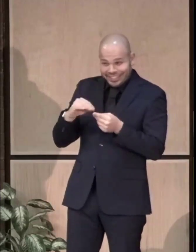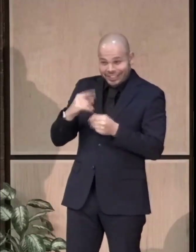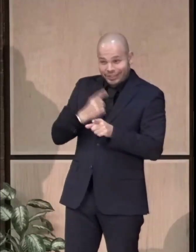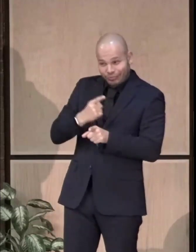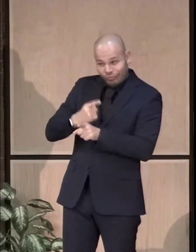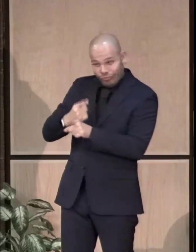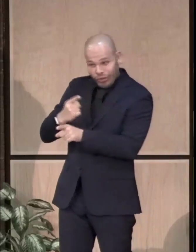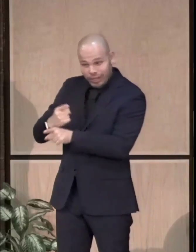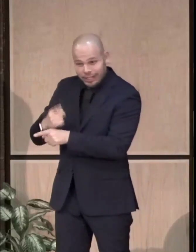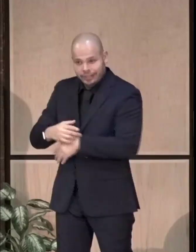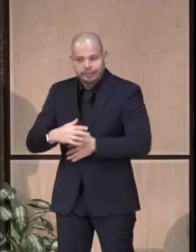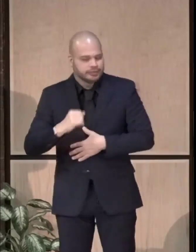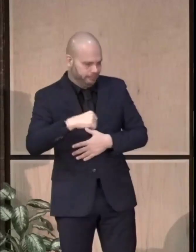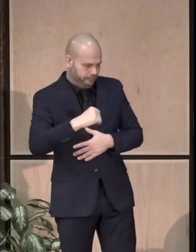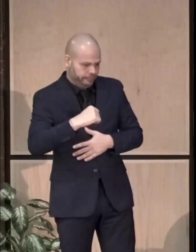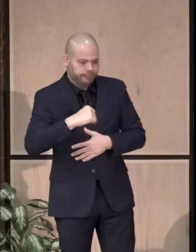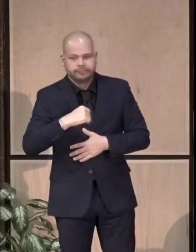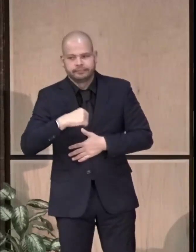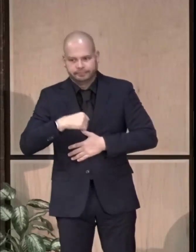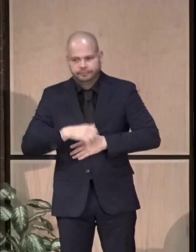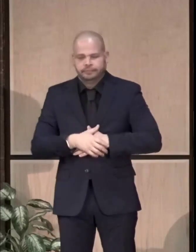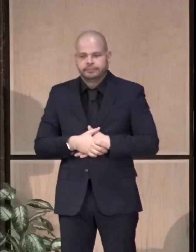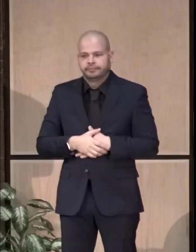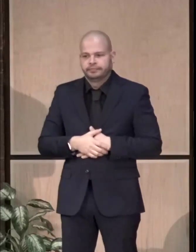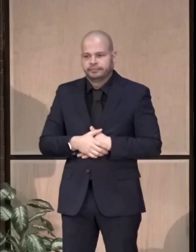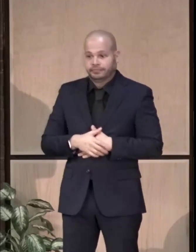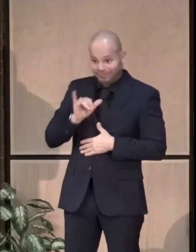Okay. Now, this is really small writing.